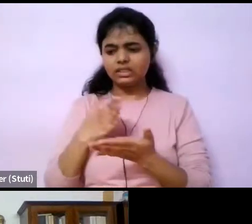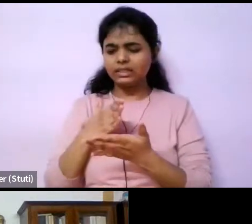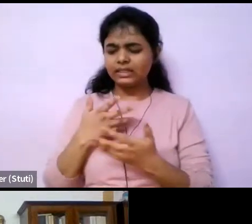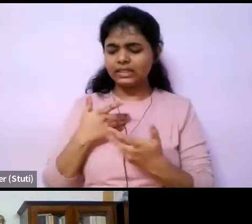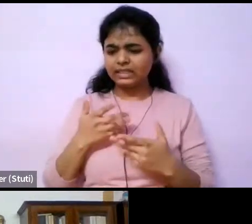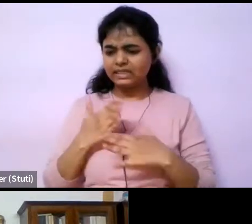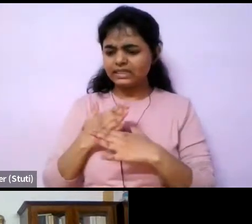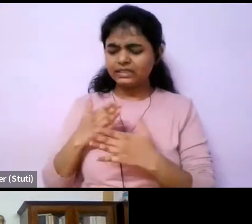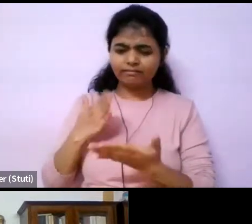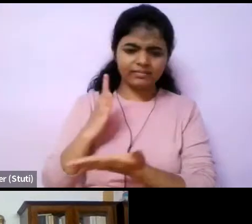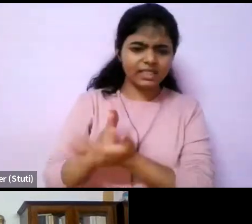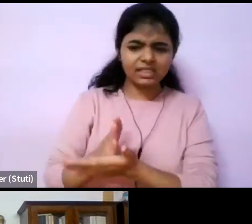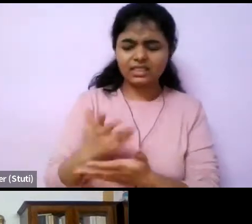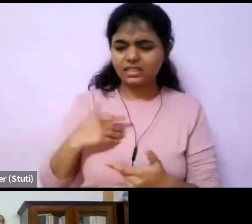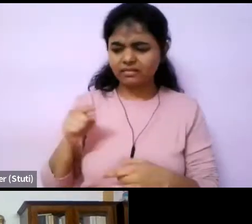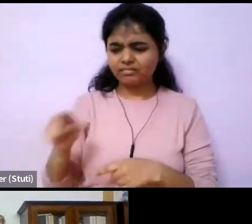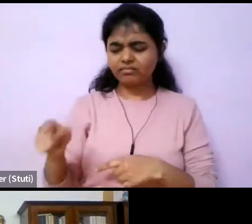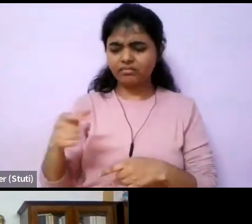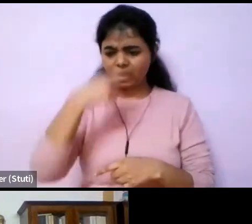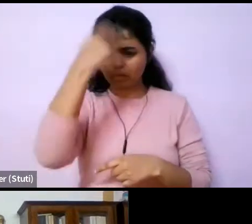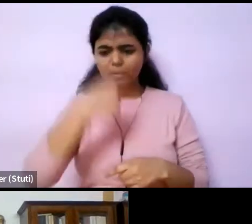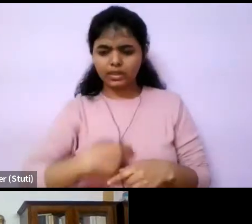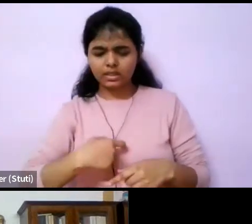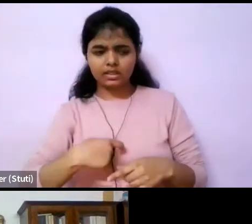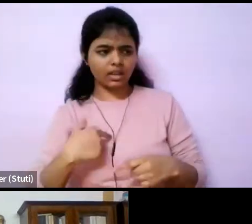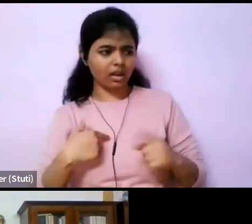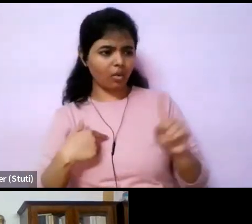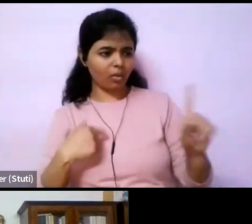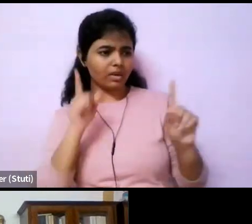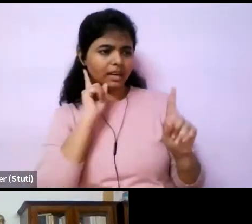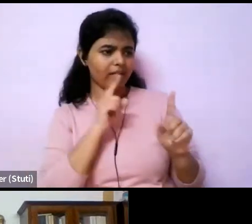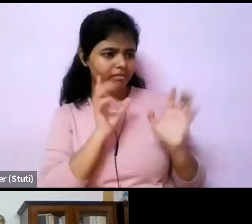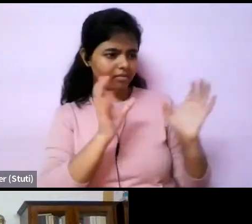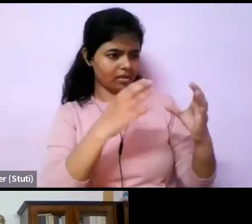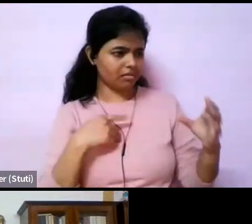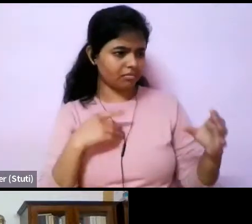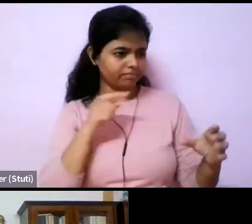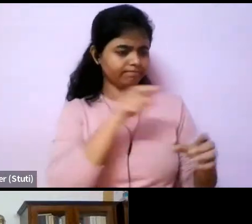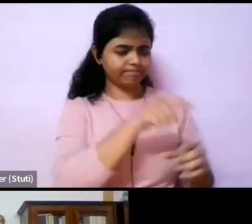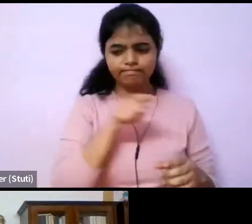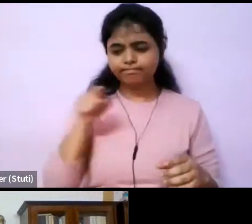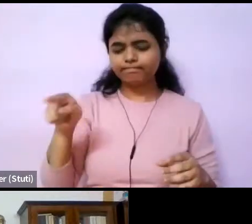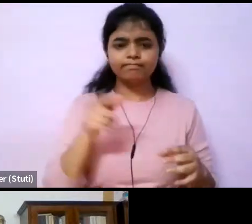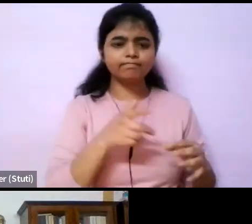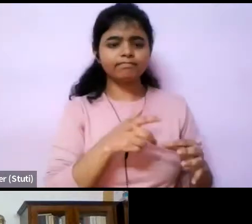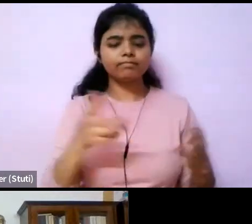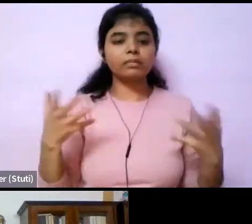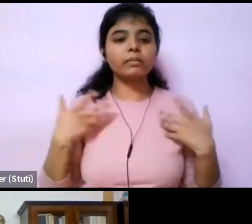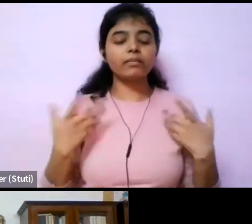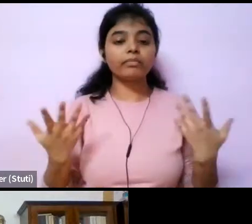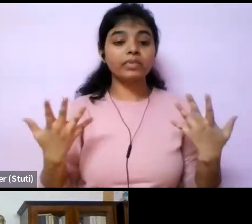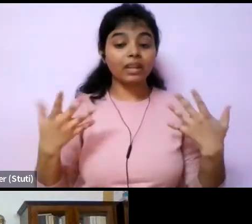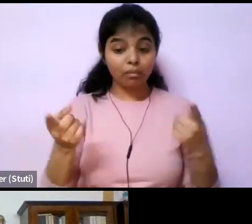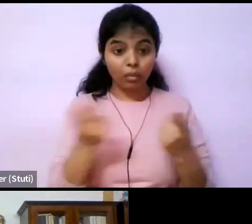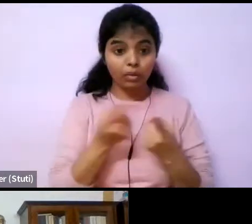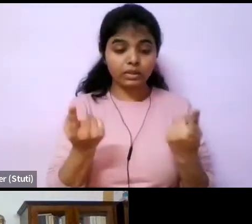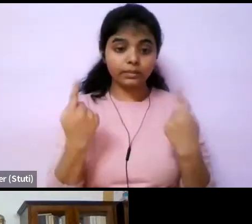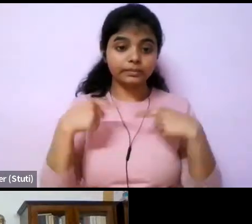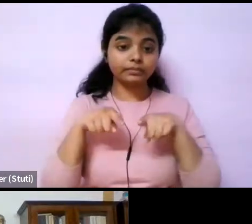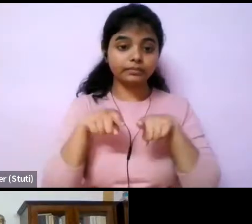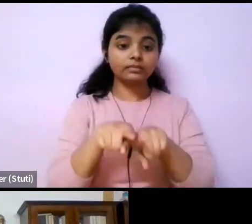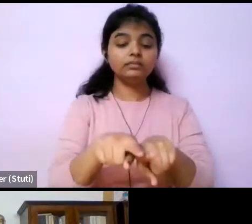individual and as part of a collective. So both of them come together to form resistance in